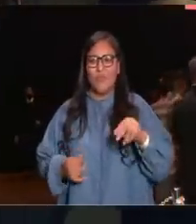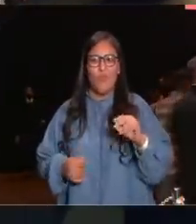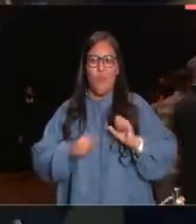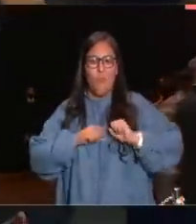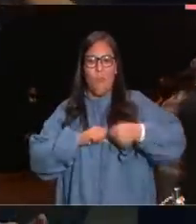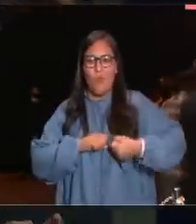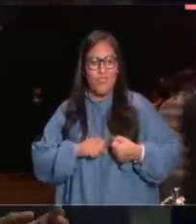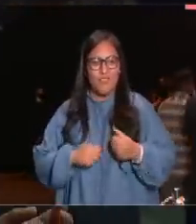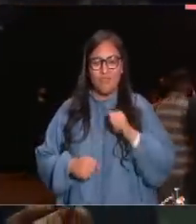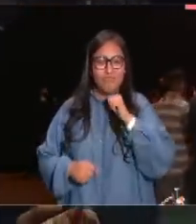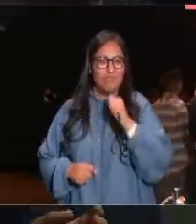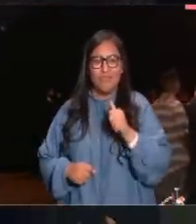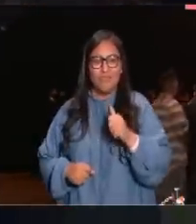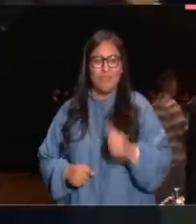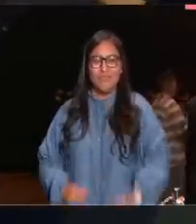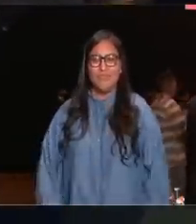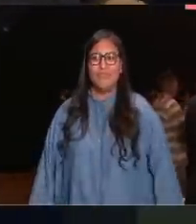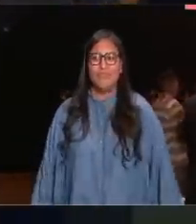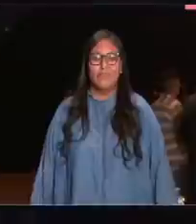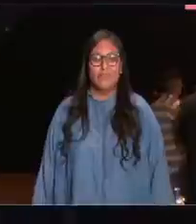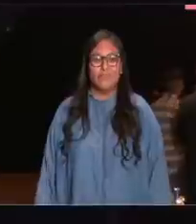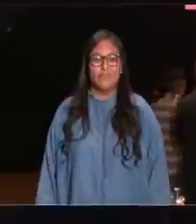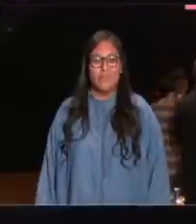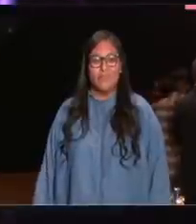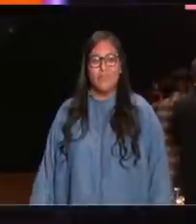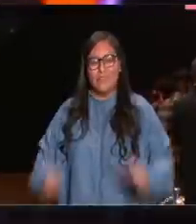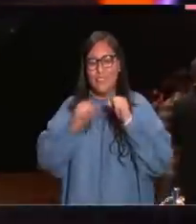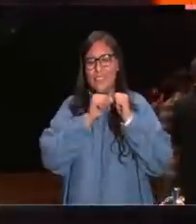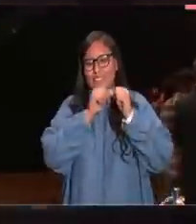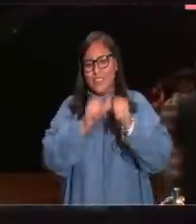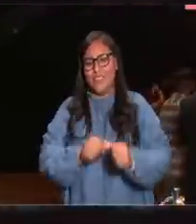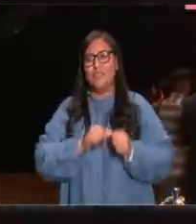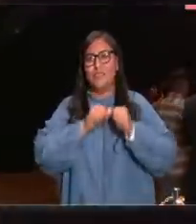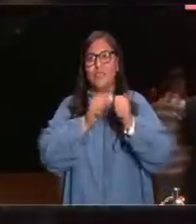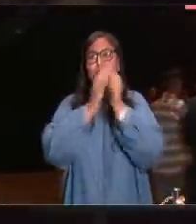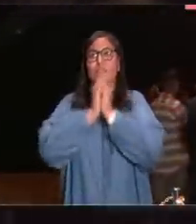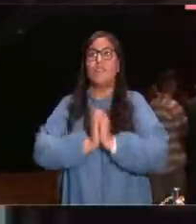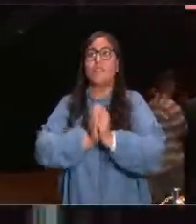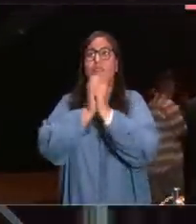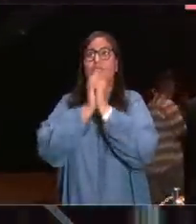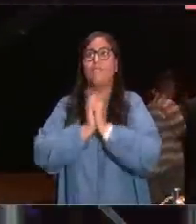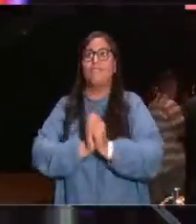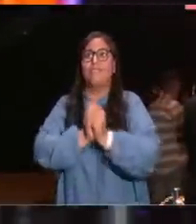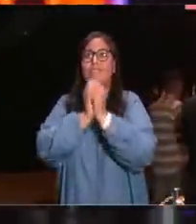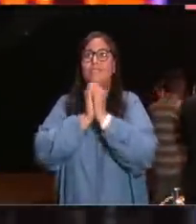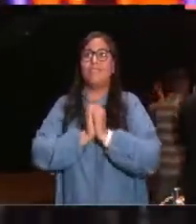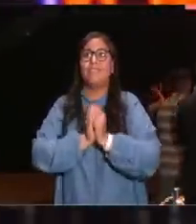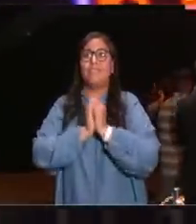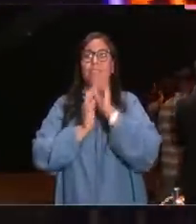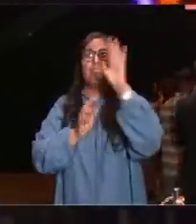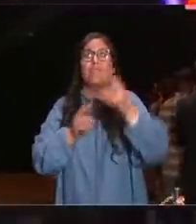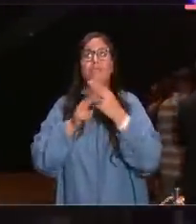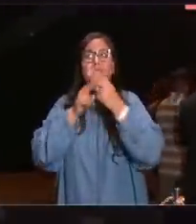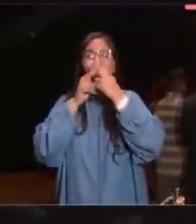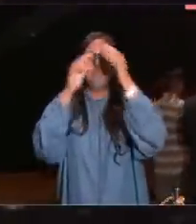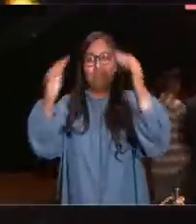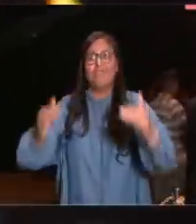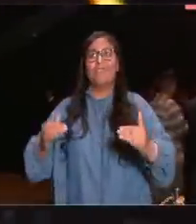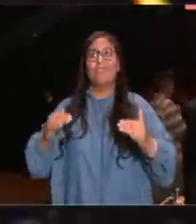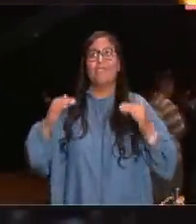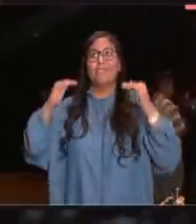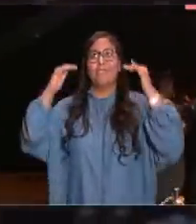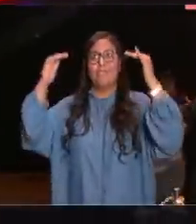no te canses. No te canses. Adora, adora, adora, adora. Alaba, exalta, exalta, exalta,